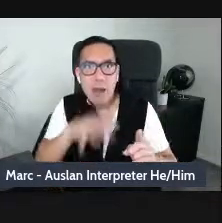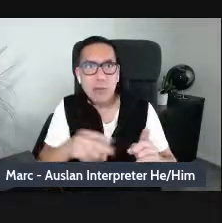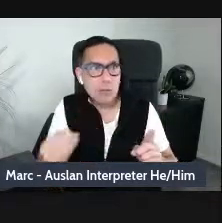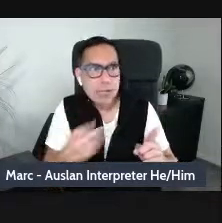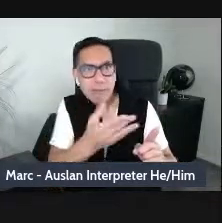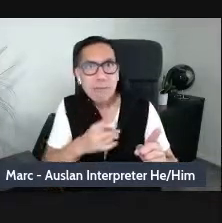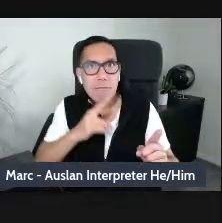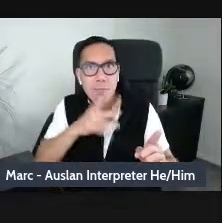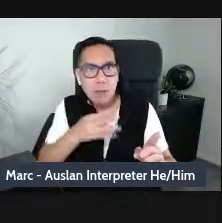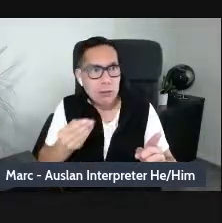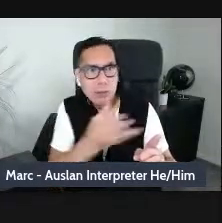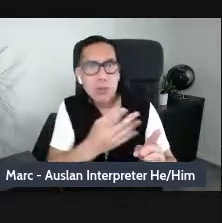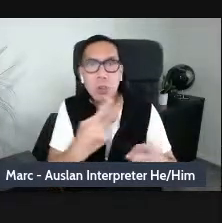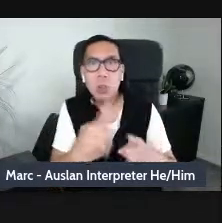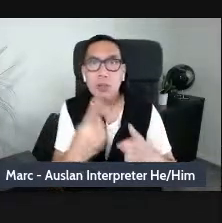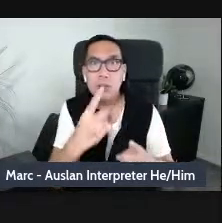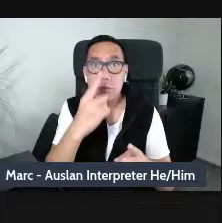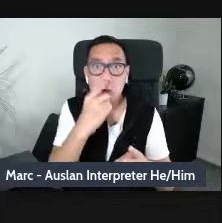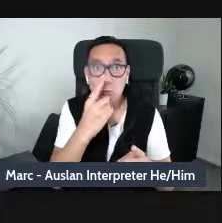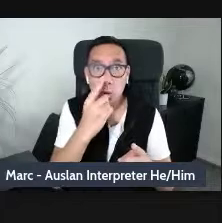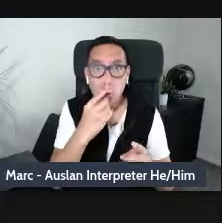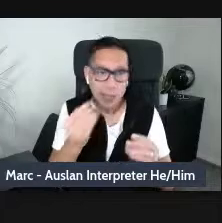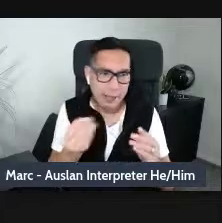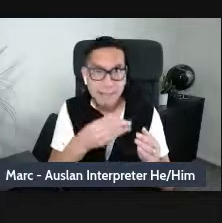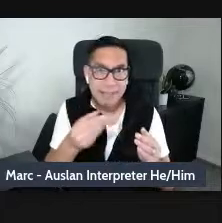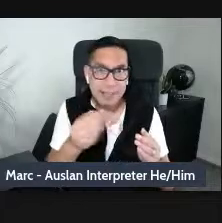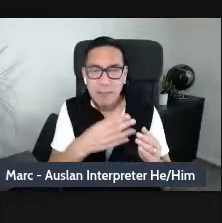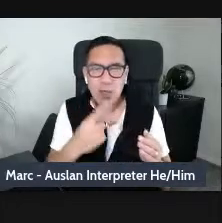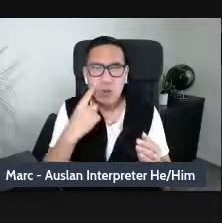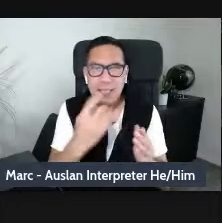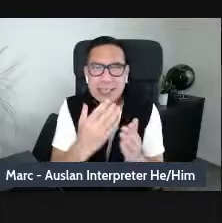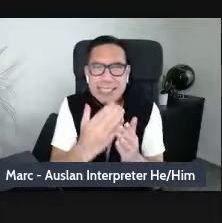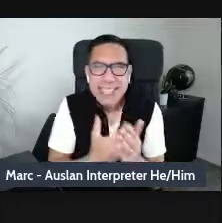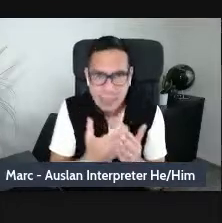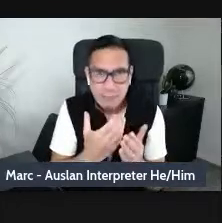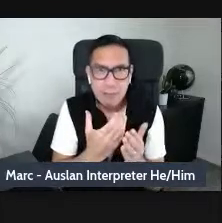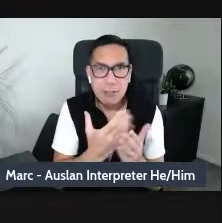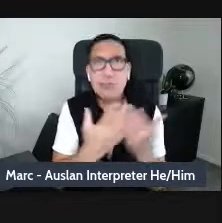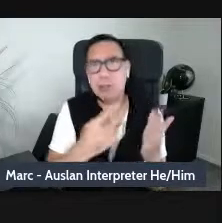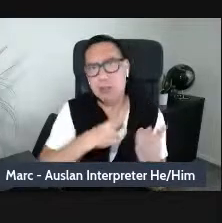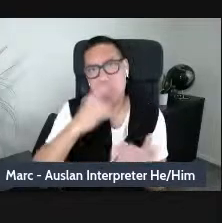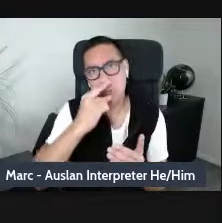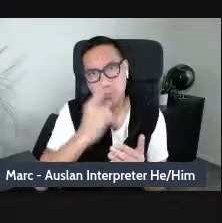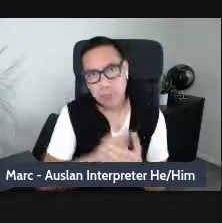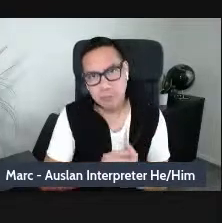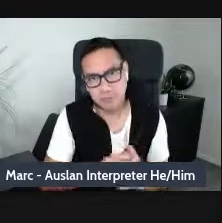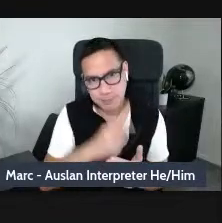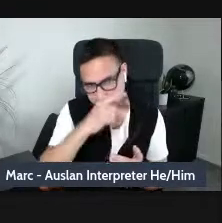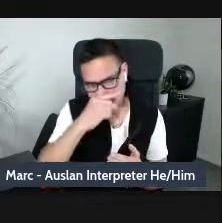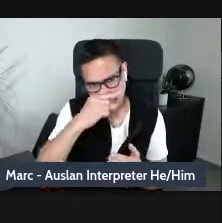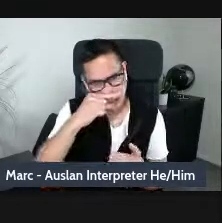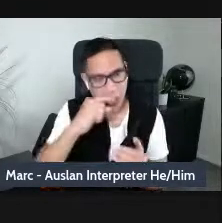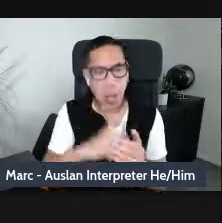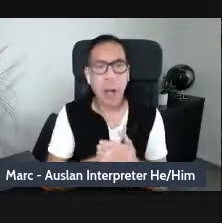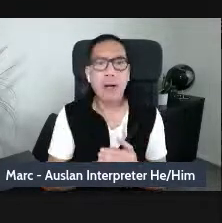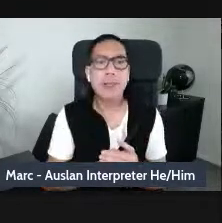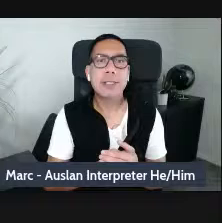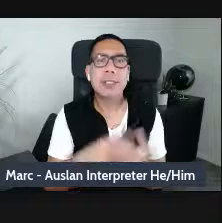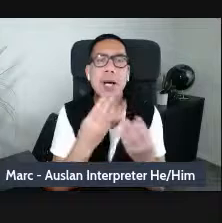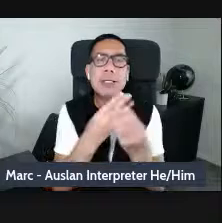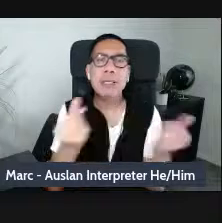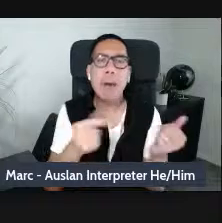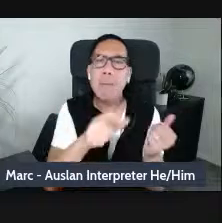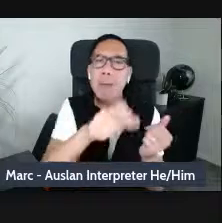possible, so that we can sort of save as much as possible. So there's a subset of patients